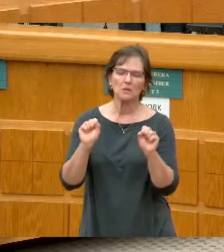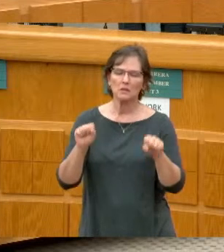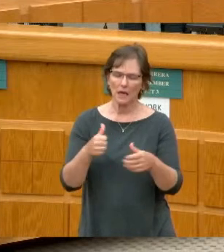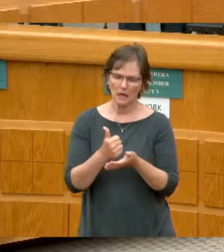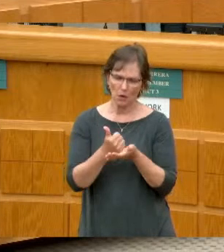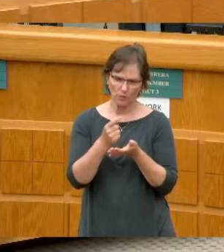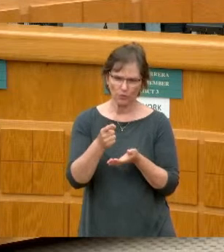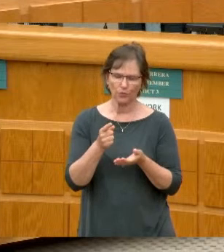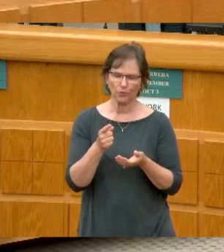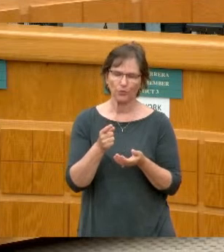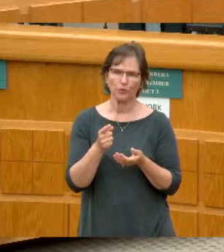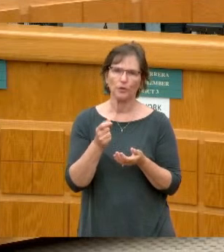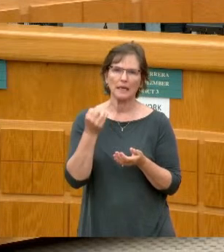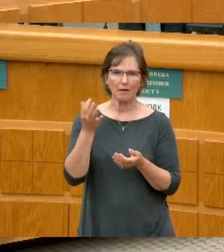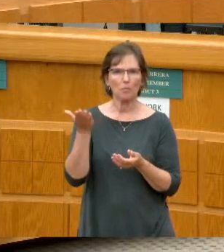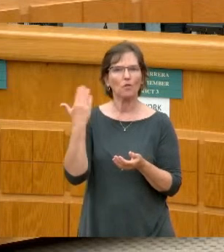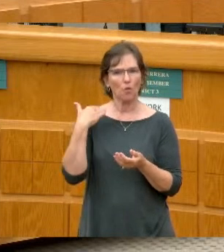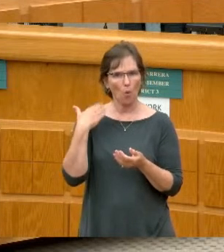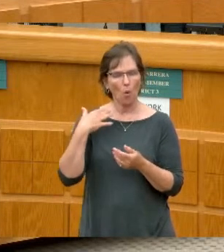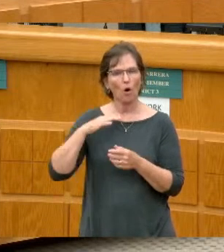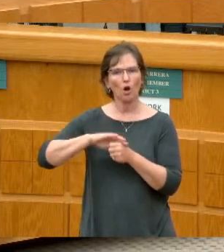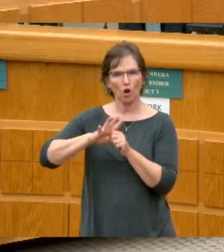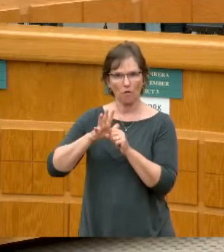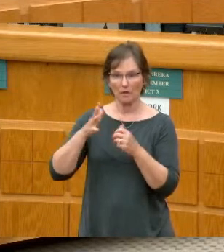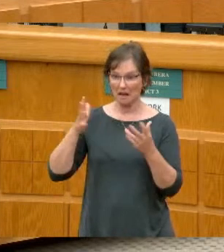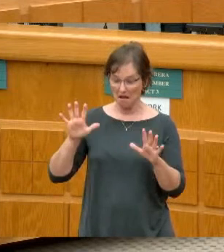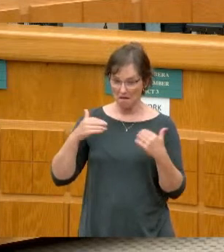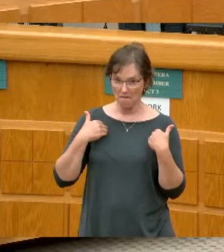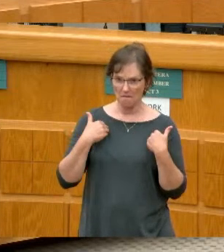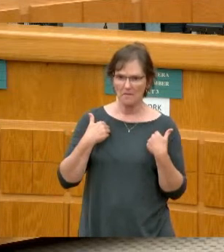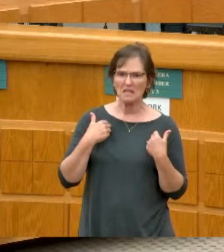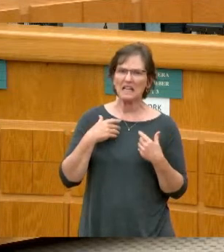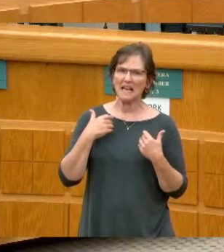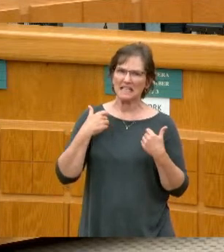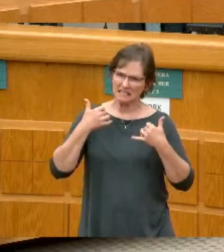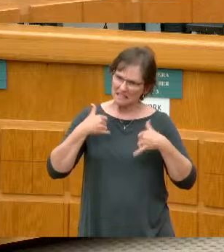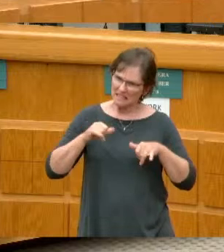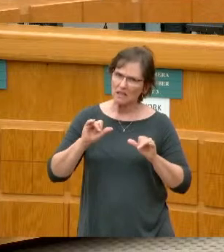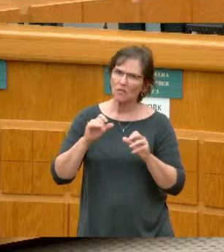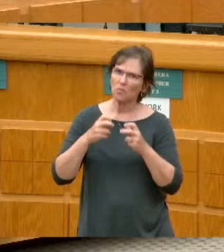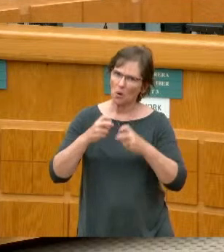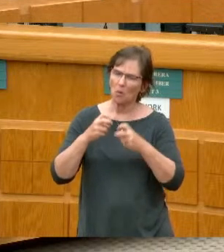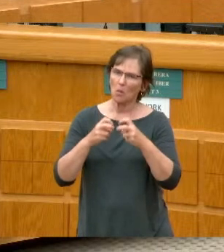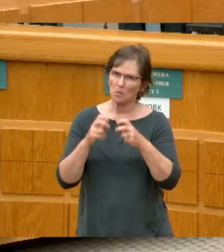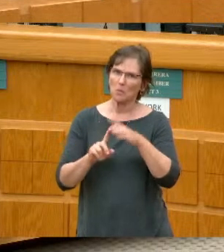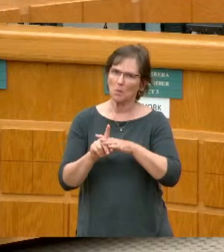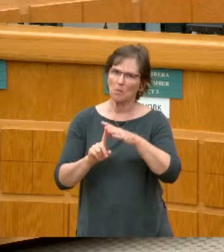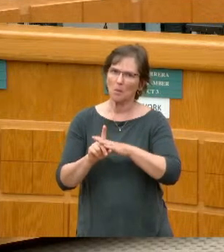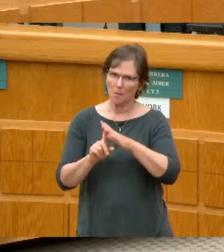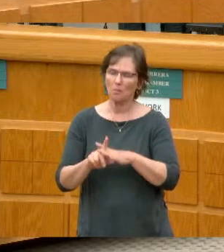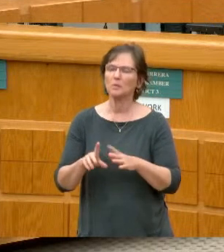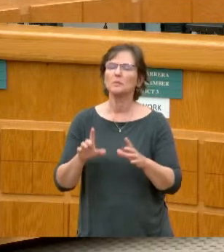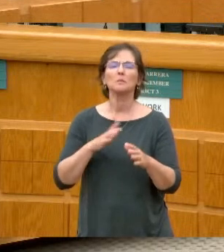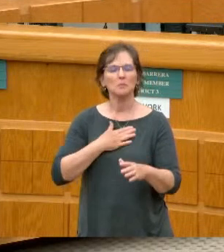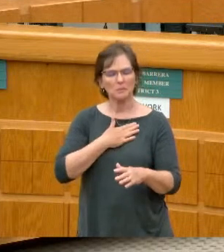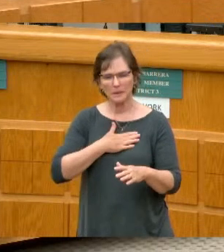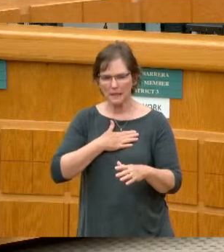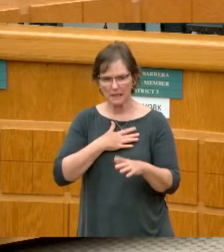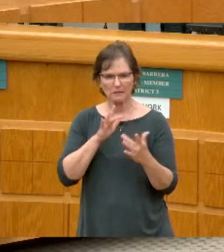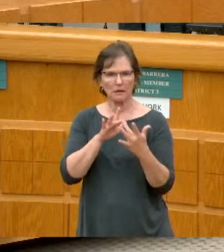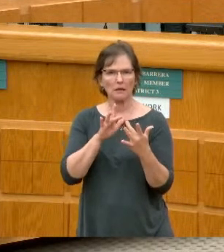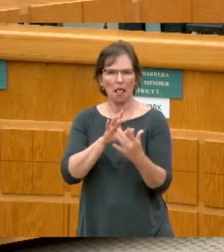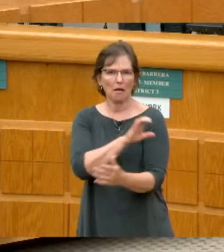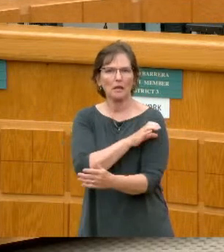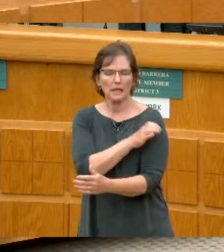you as well. There could be some late-term effects on our COVID-19 patients, and our clinic is set up to receive